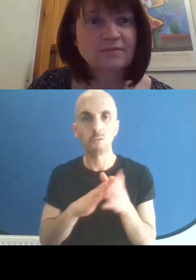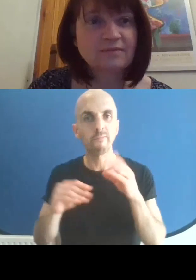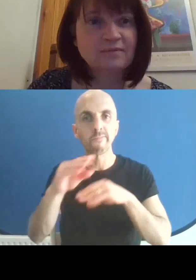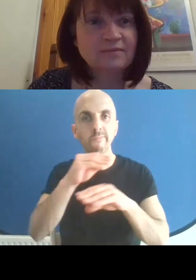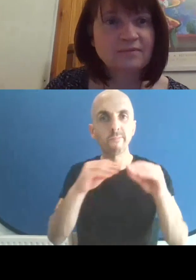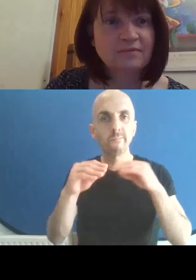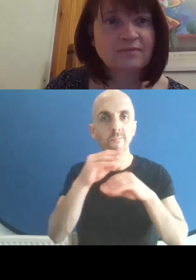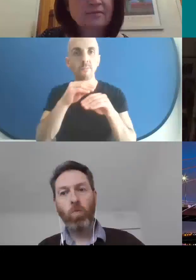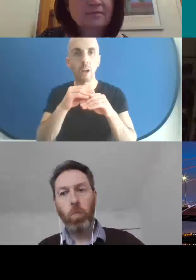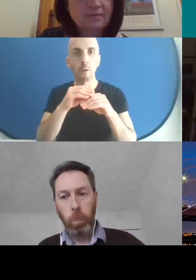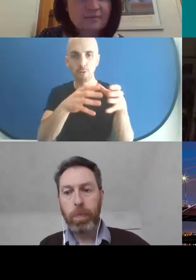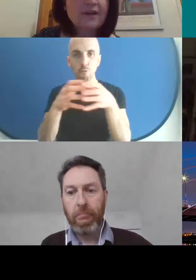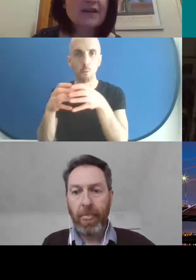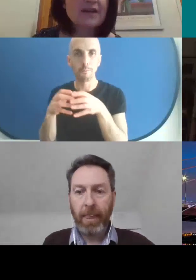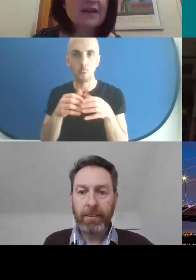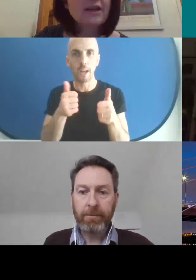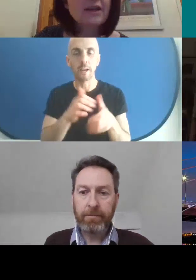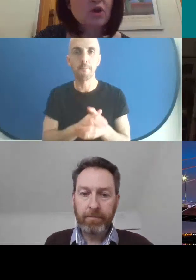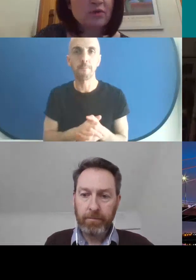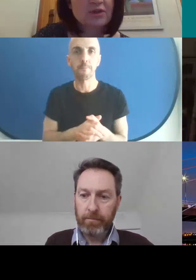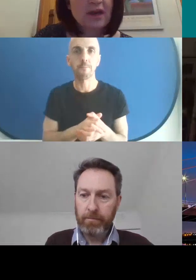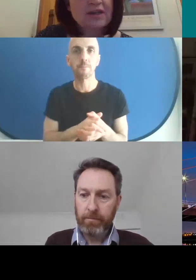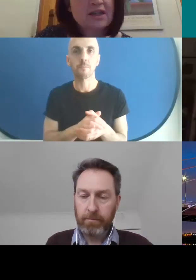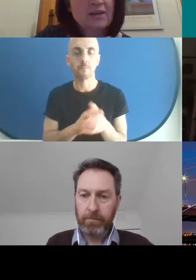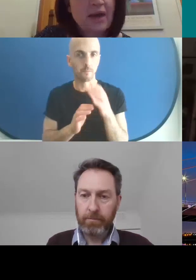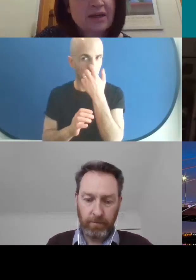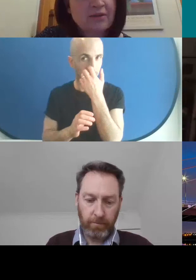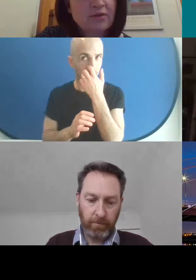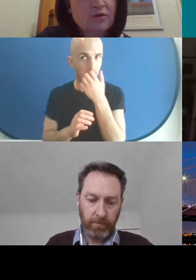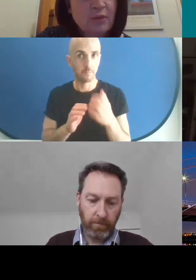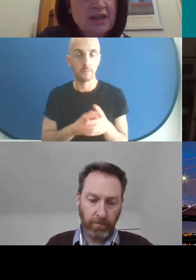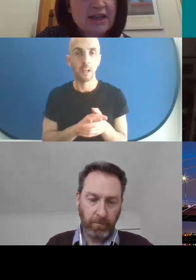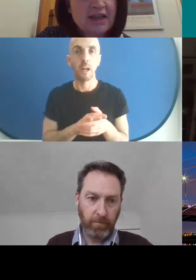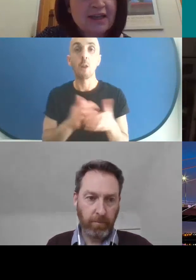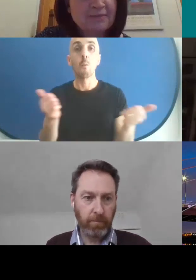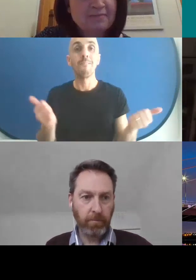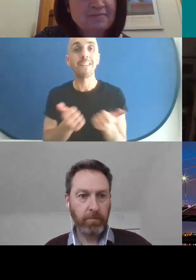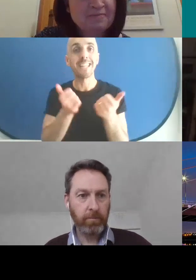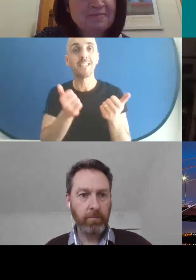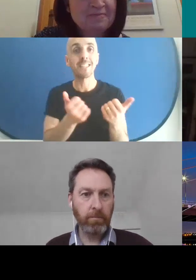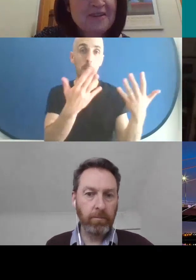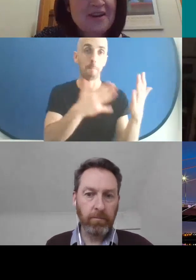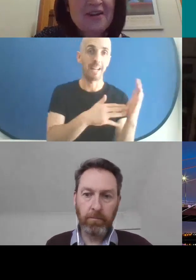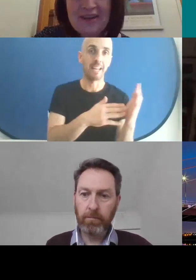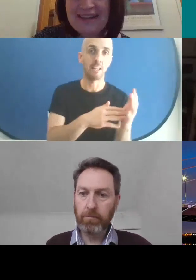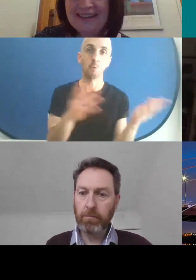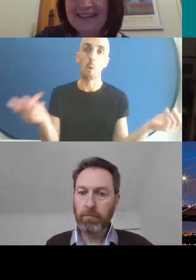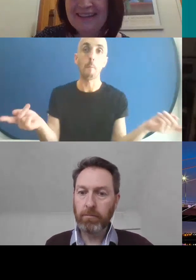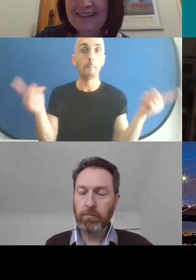each room, if that's OK, Alison. Yes. And then you'll bring us back into the main group, I will. I take it.